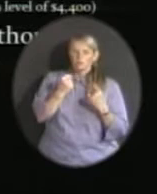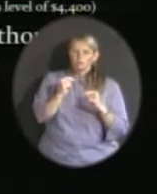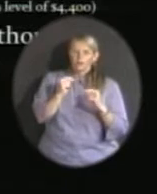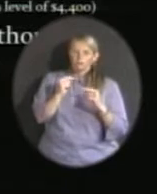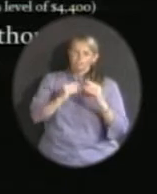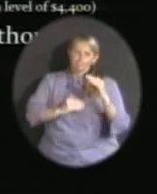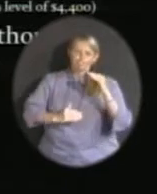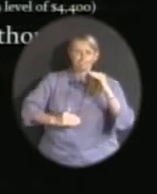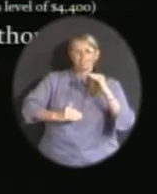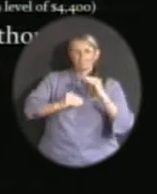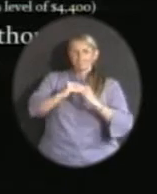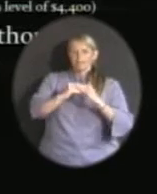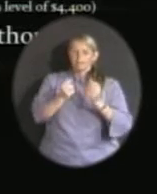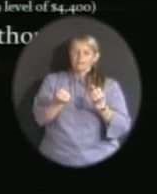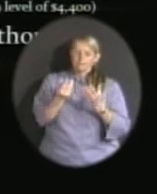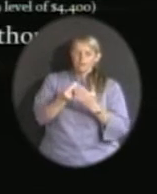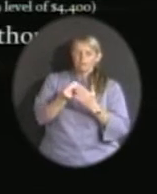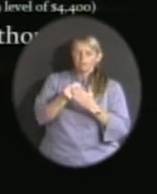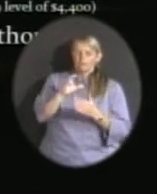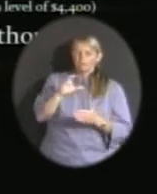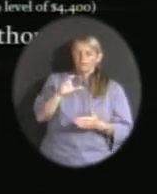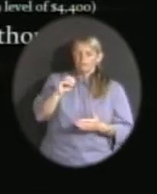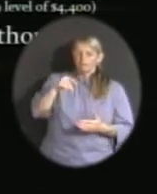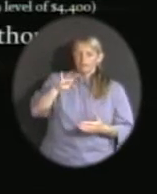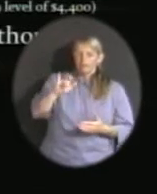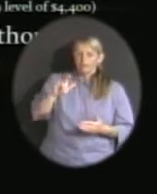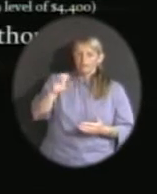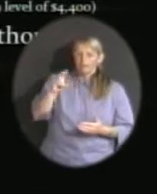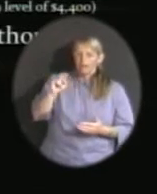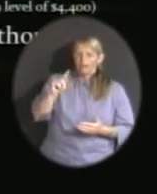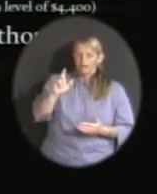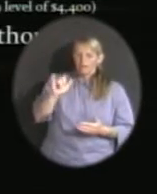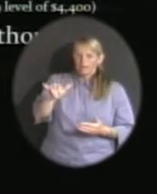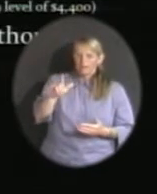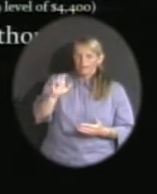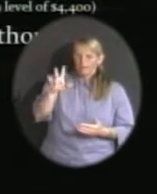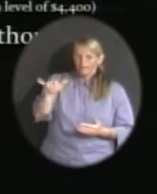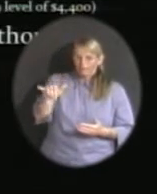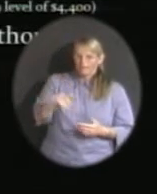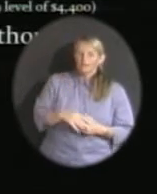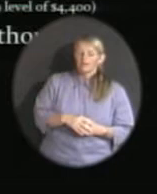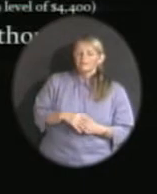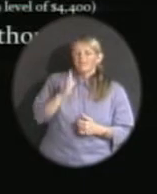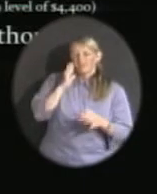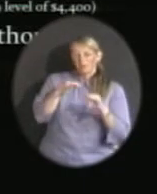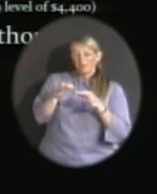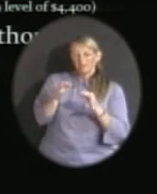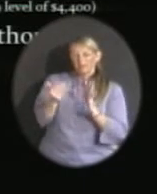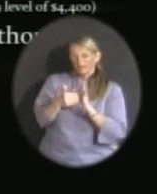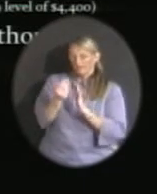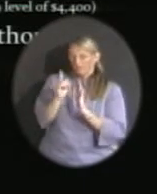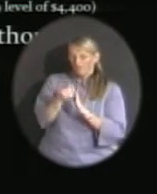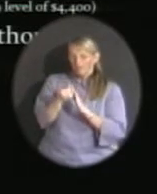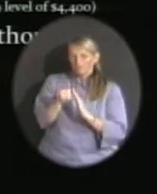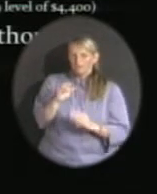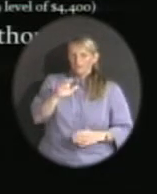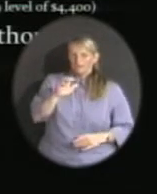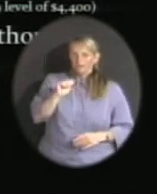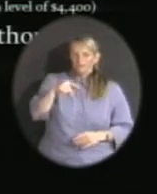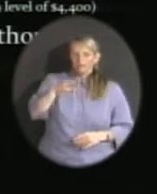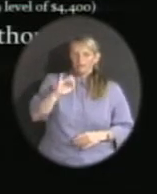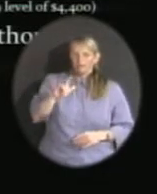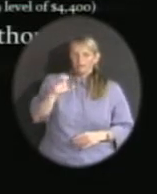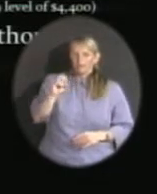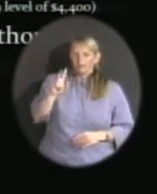maximize our capital outlay levy, but not at the risk of the overall levy. As you know, and I'll explain again in a few moments, capital outlay is one of the